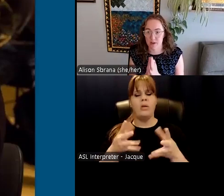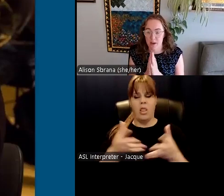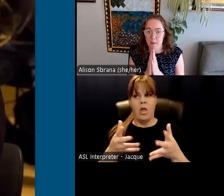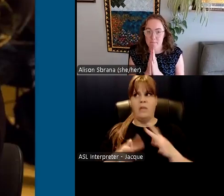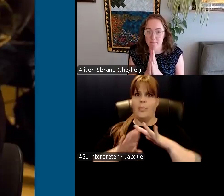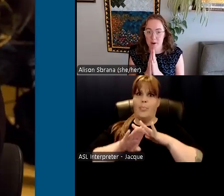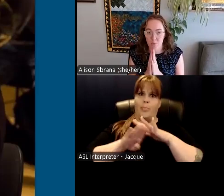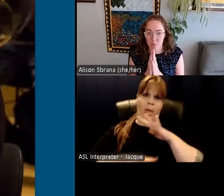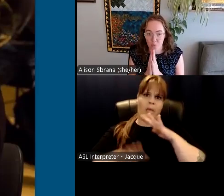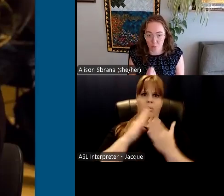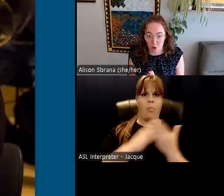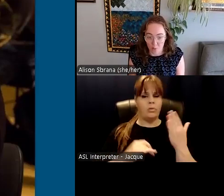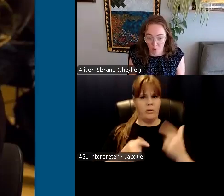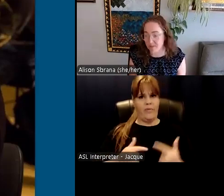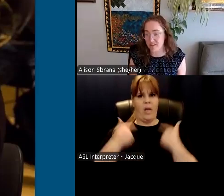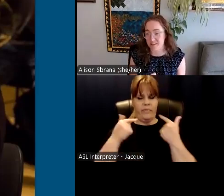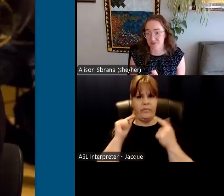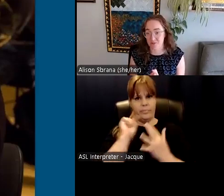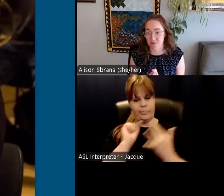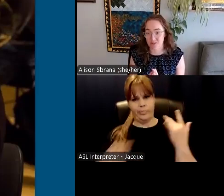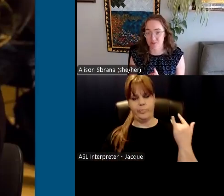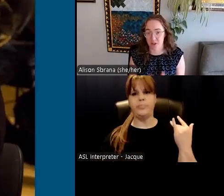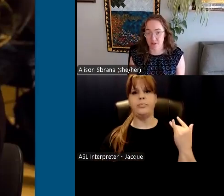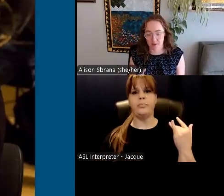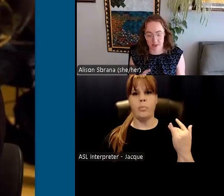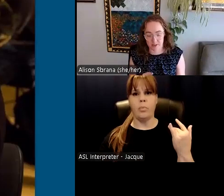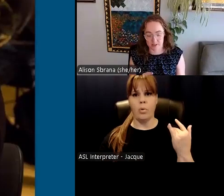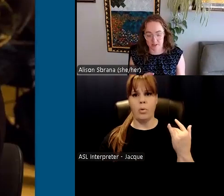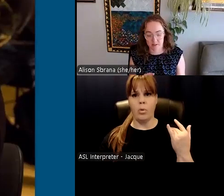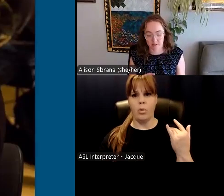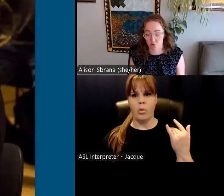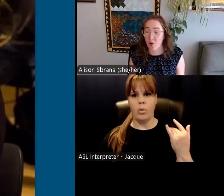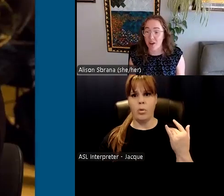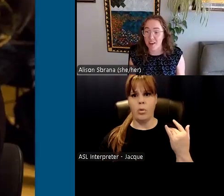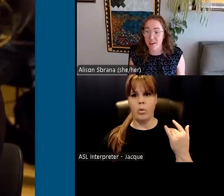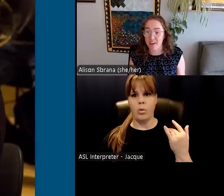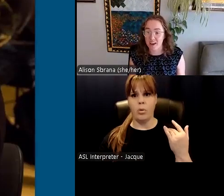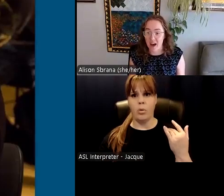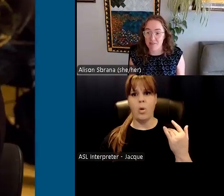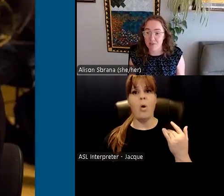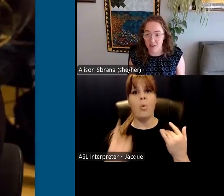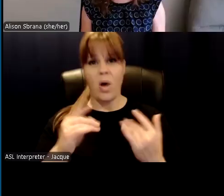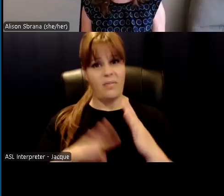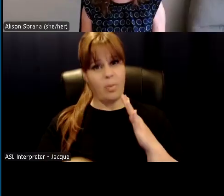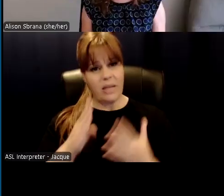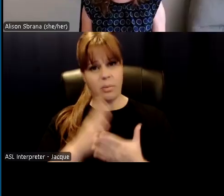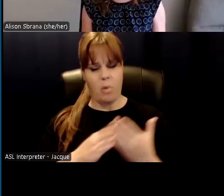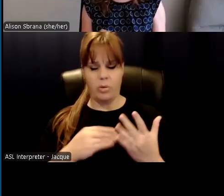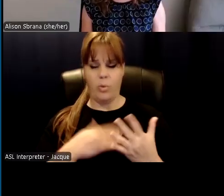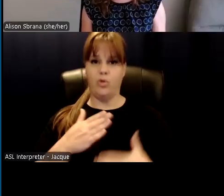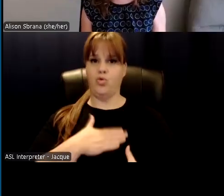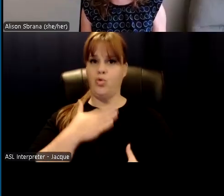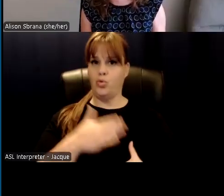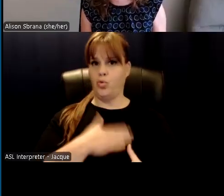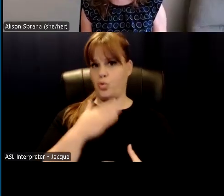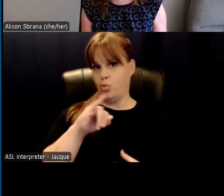life. But one of the essential components of life is joy, having fun activities,